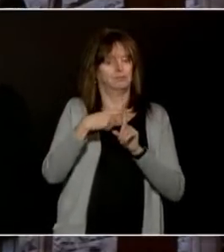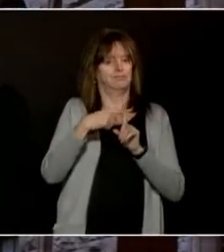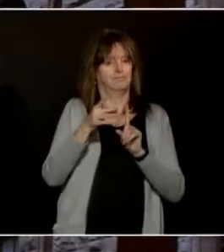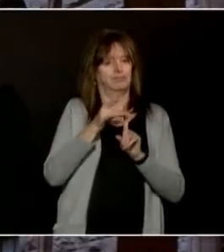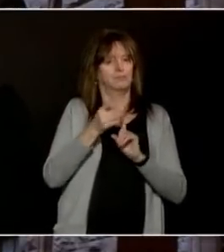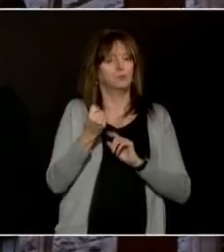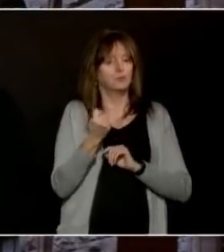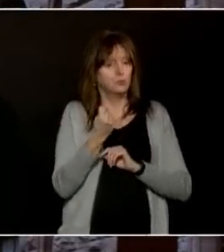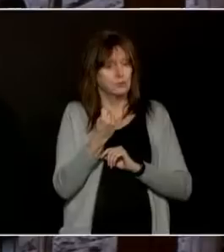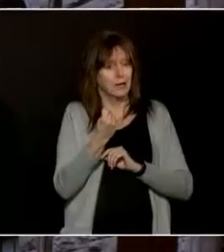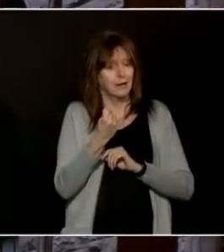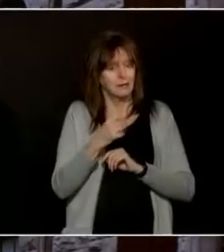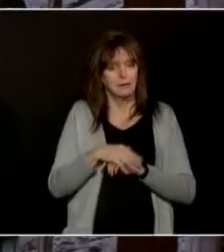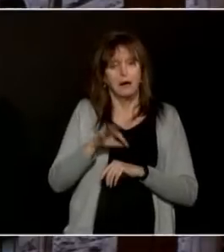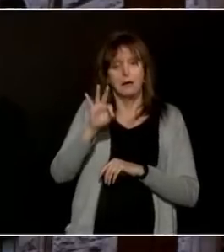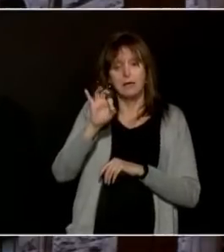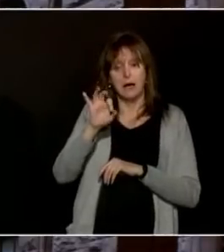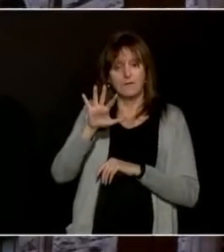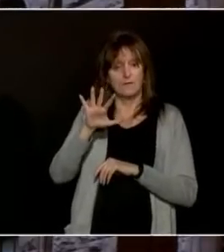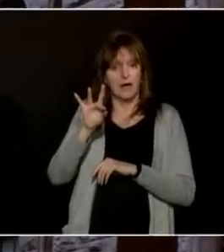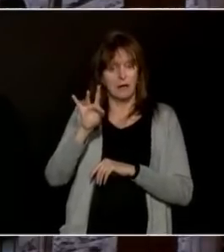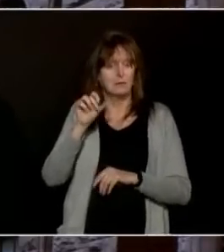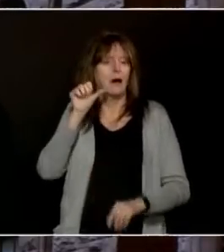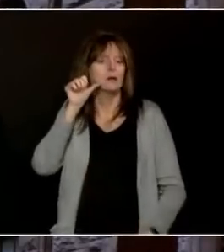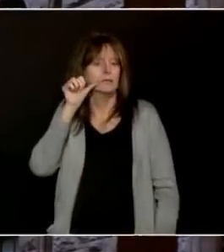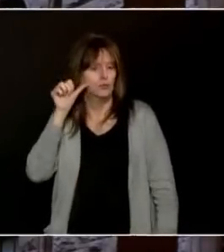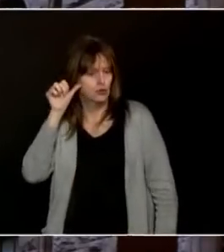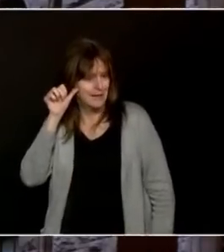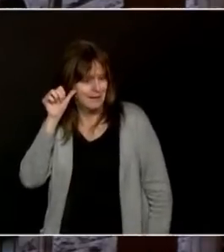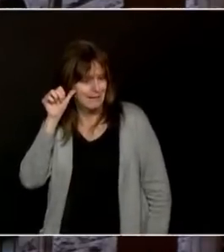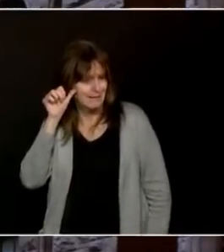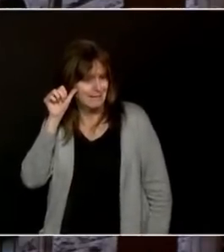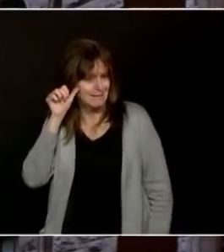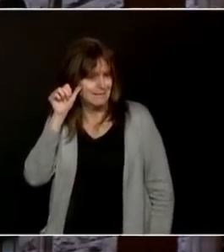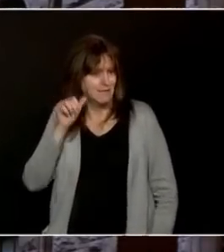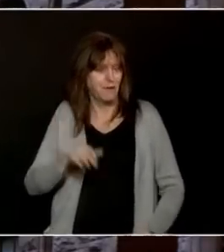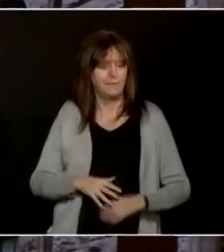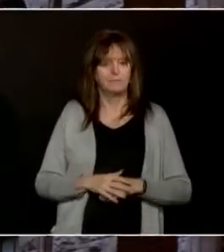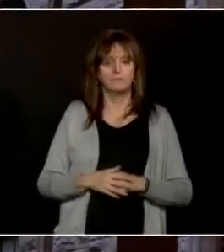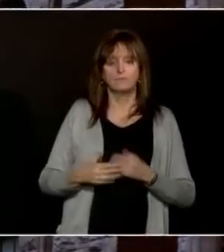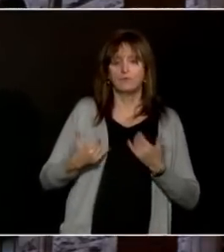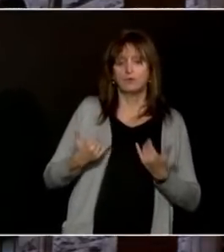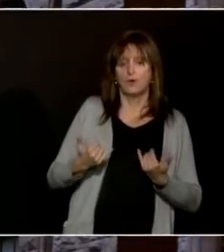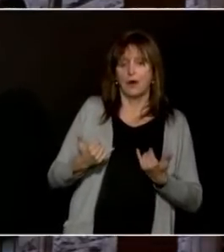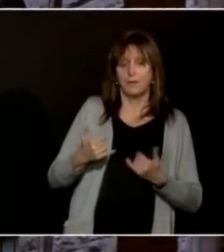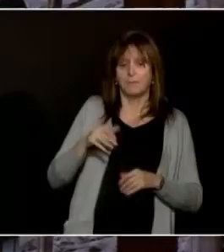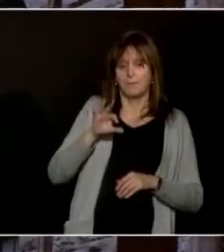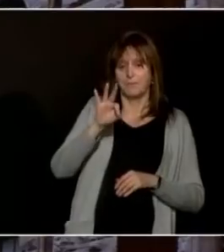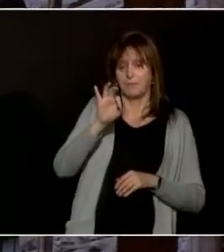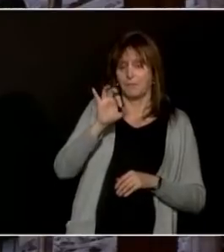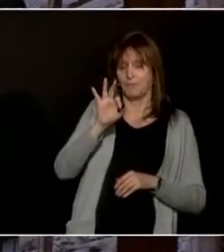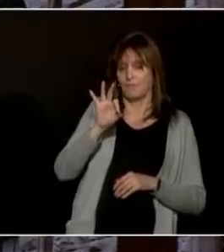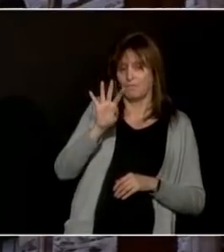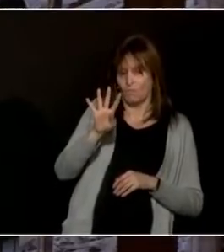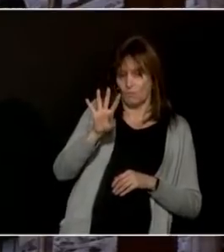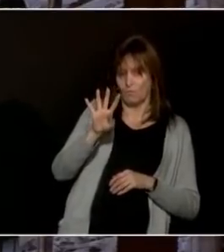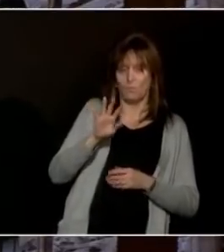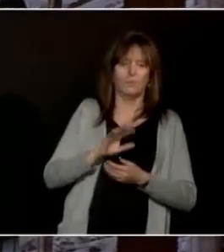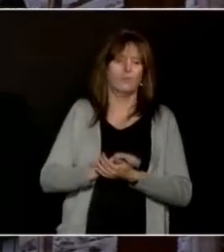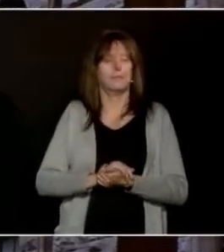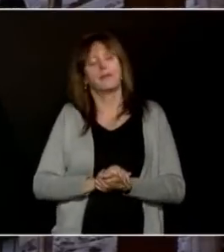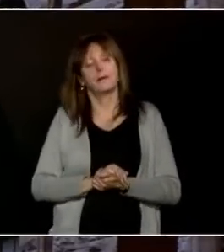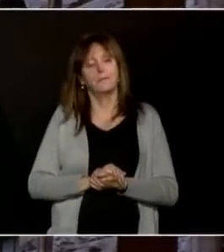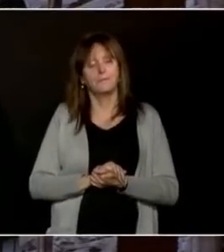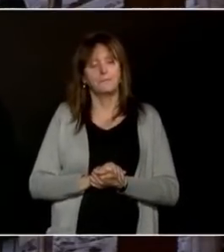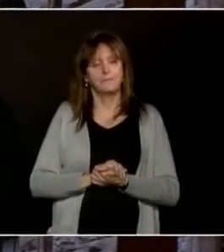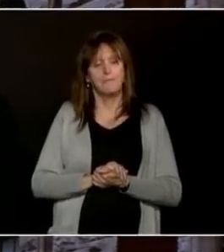958 cases yesterday, and 994 cases today. 3 days under